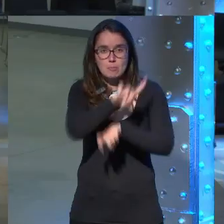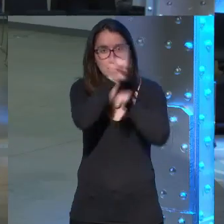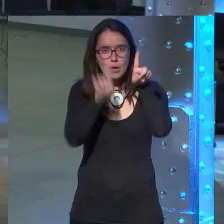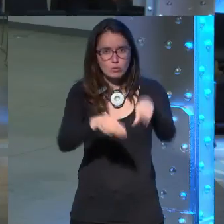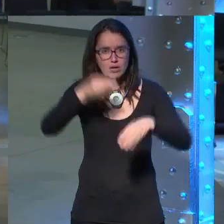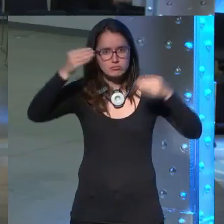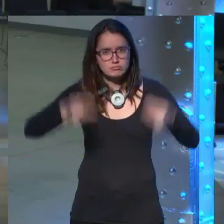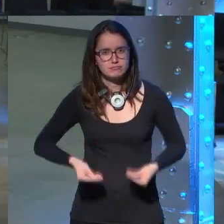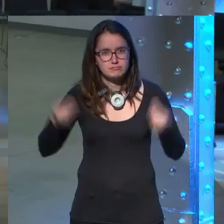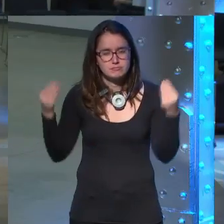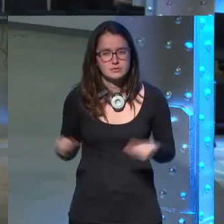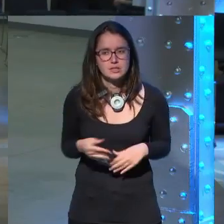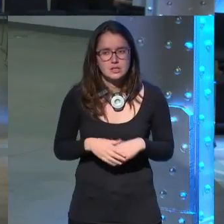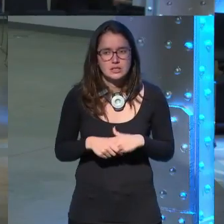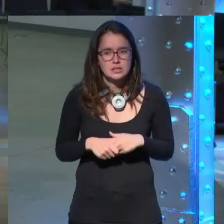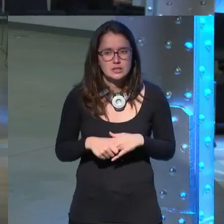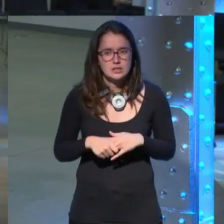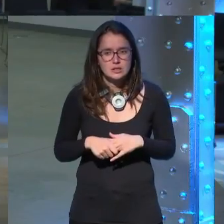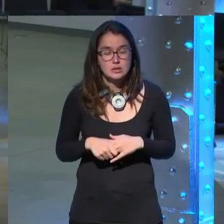almost planted that question.